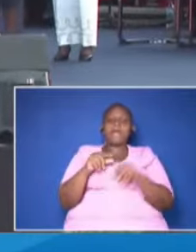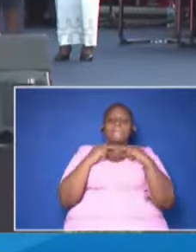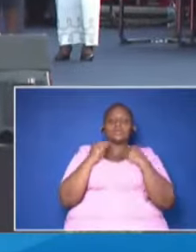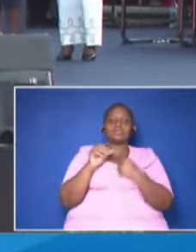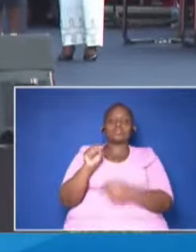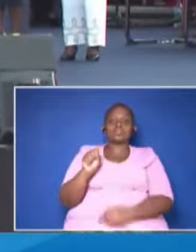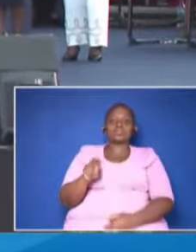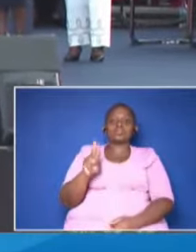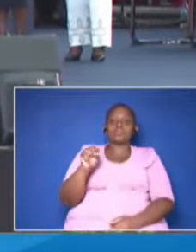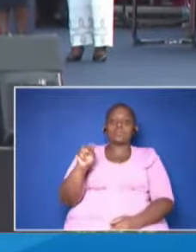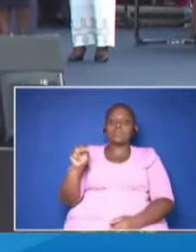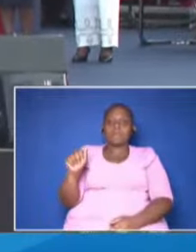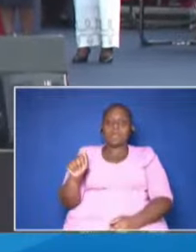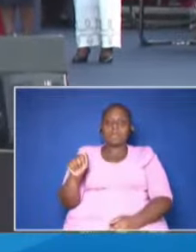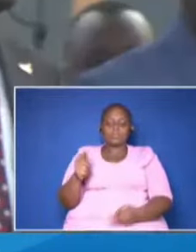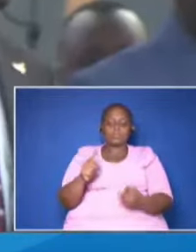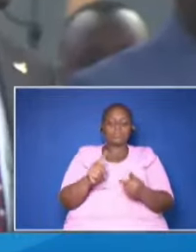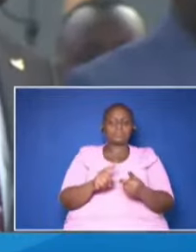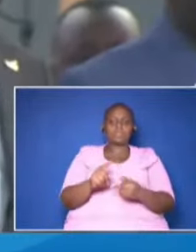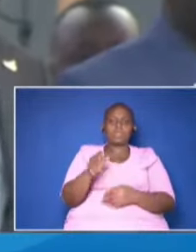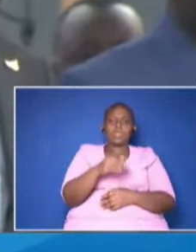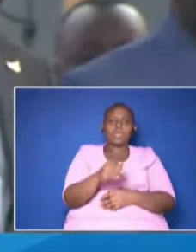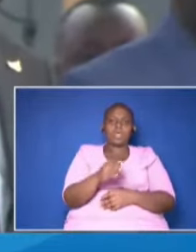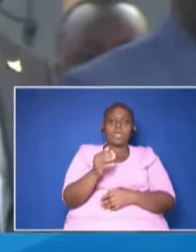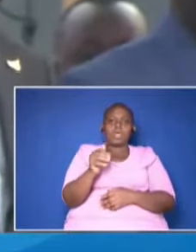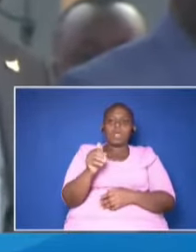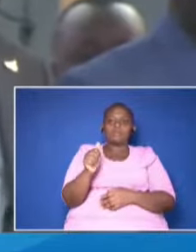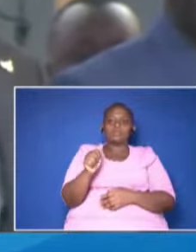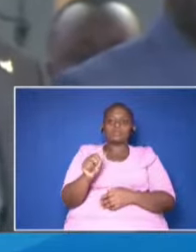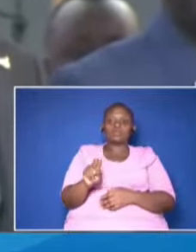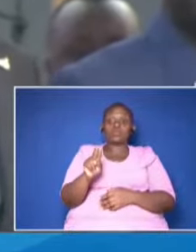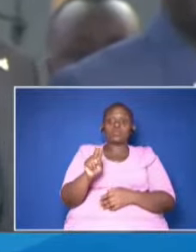apost apost sub is the one that read